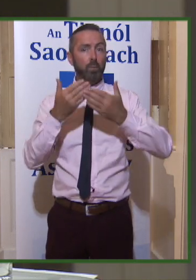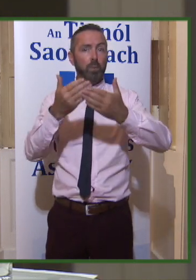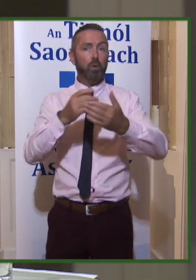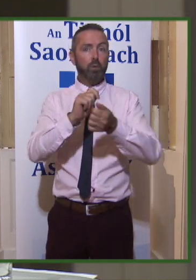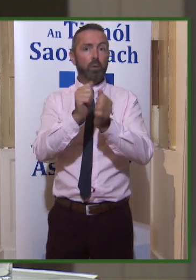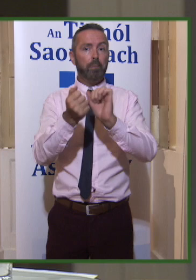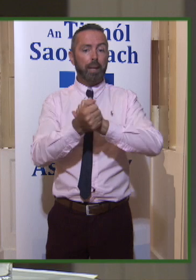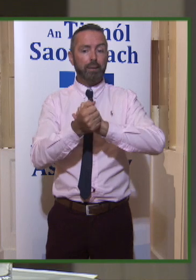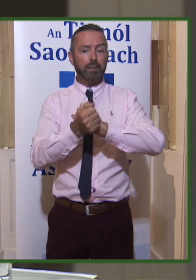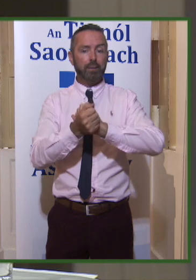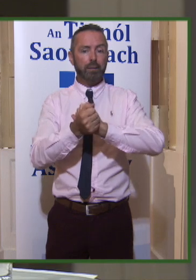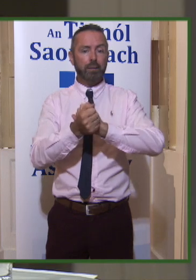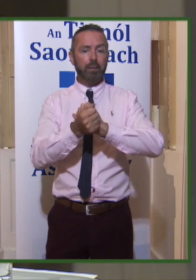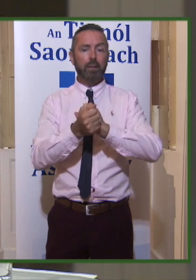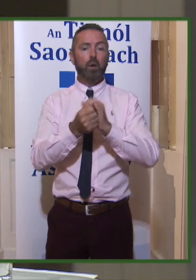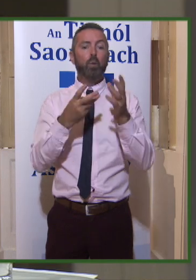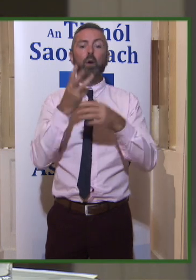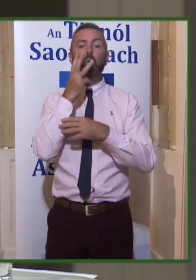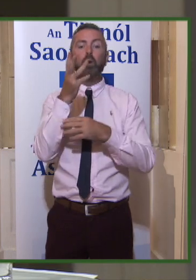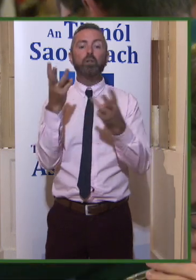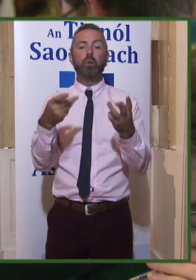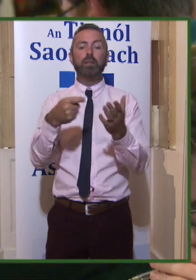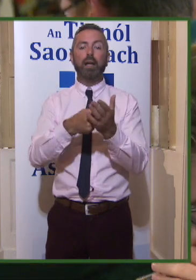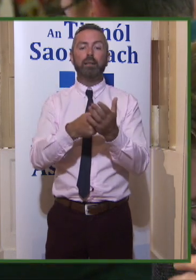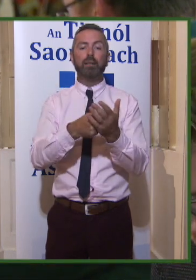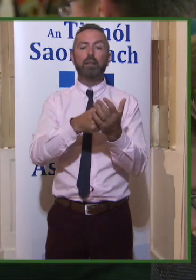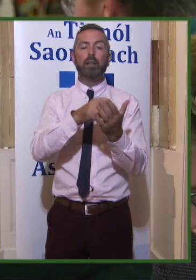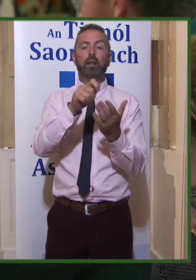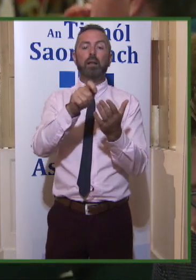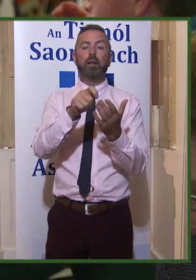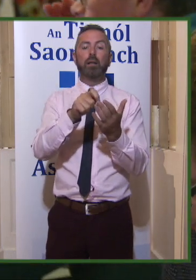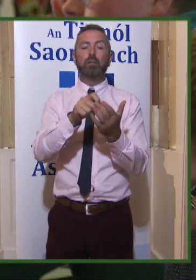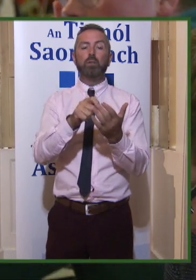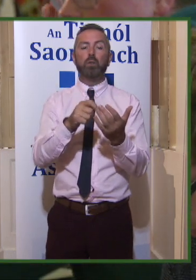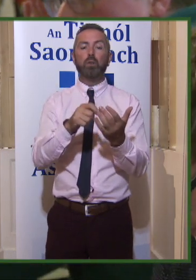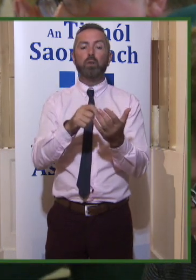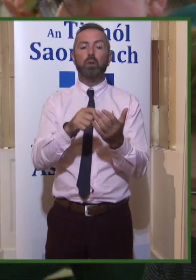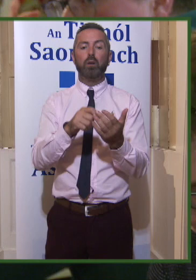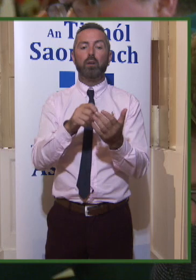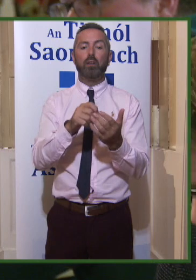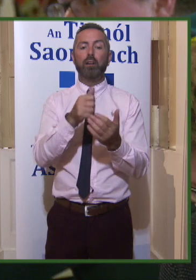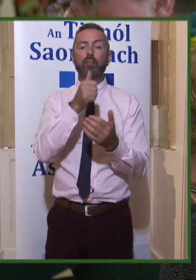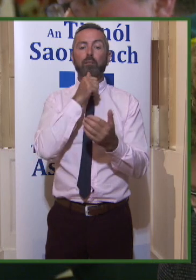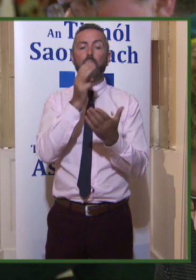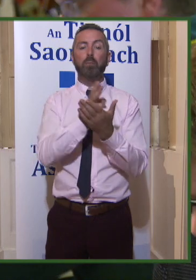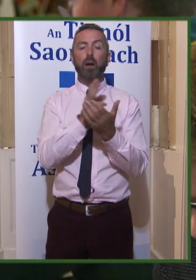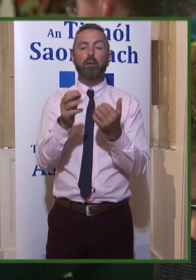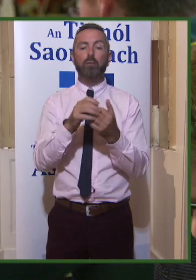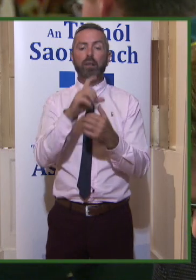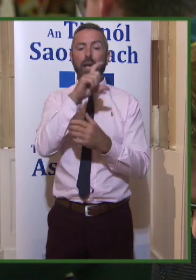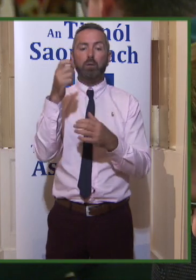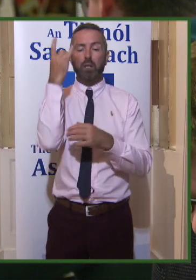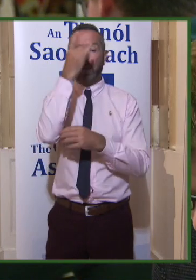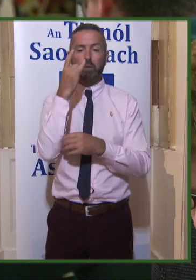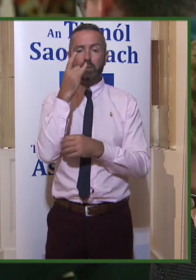amend? Just what text would you like to see? So ballot paper 3, councillor hours, first part, instead of